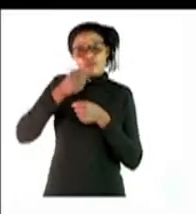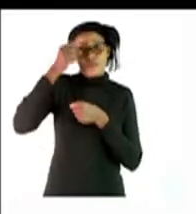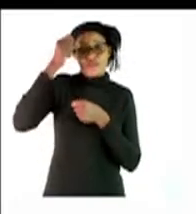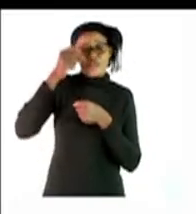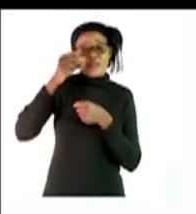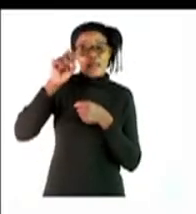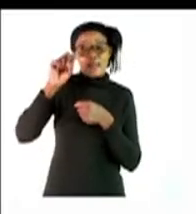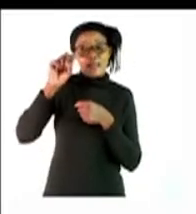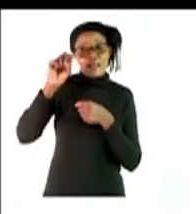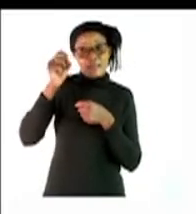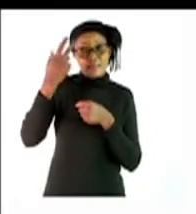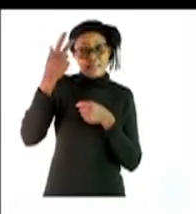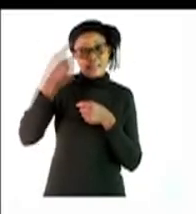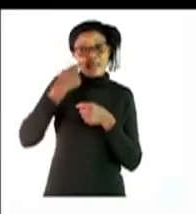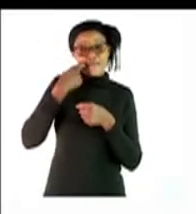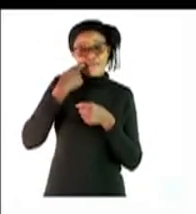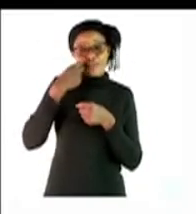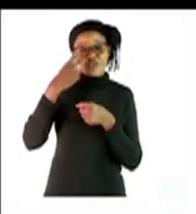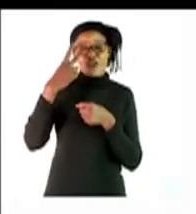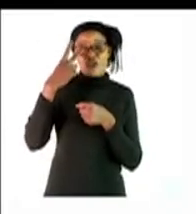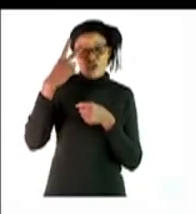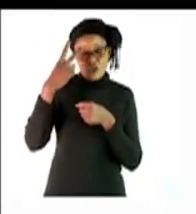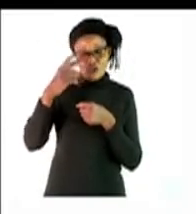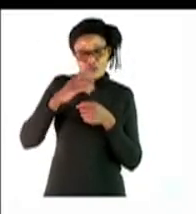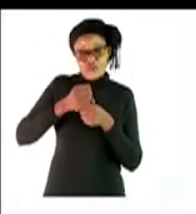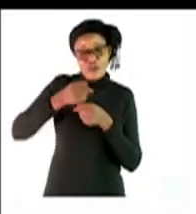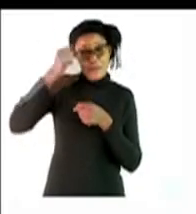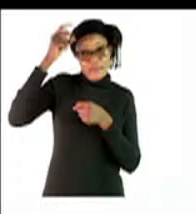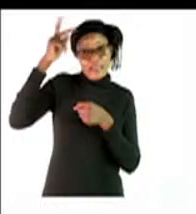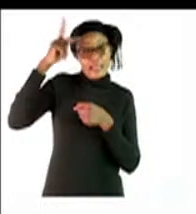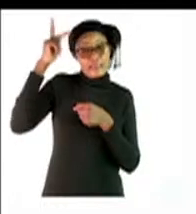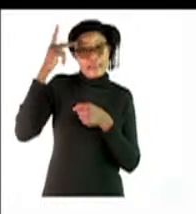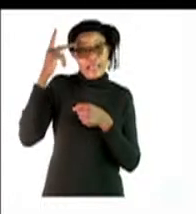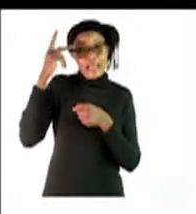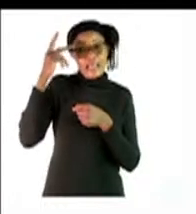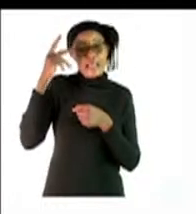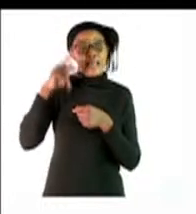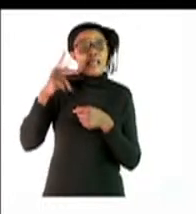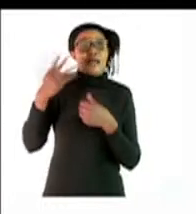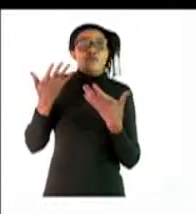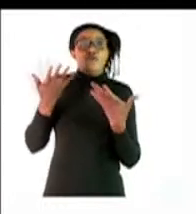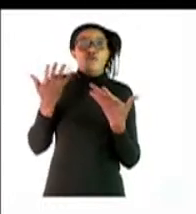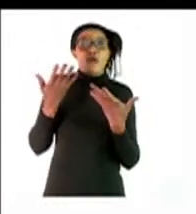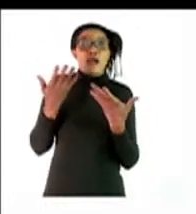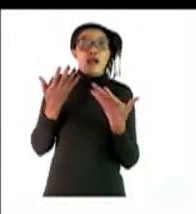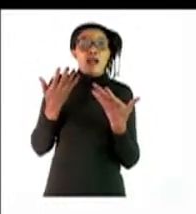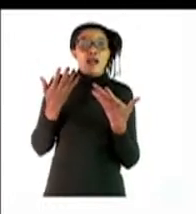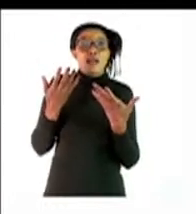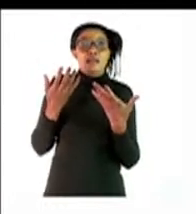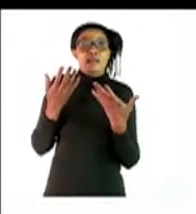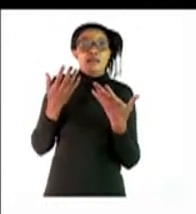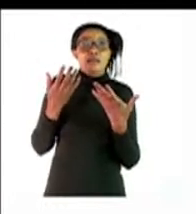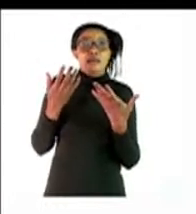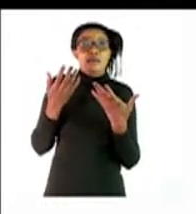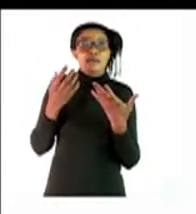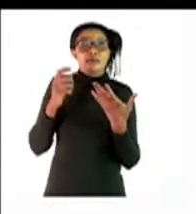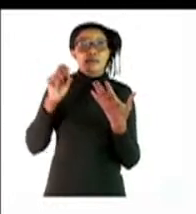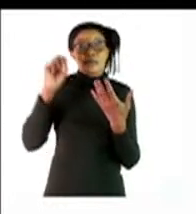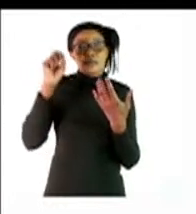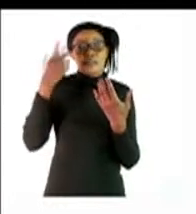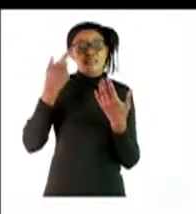starfish, and two umbrellas again. So where, at which position is